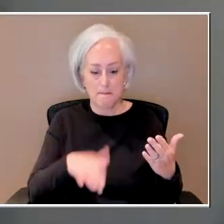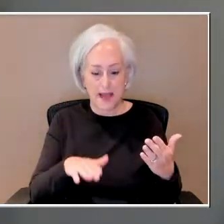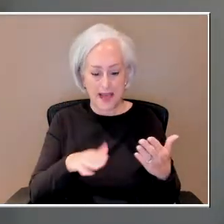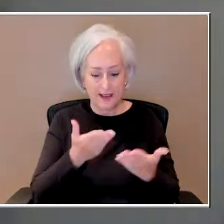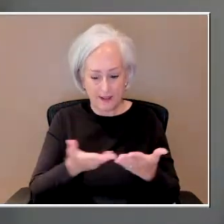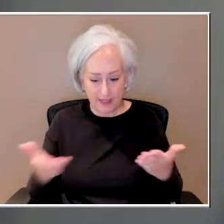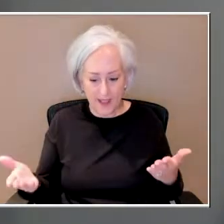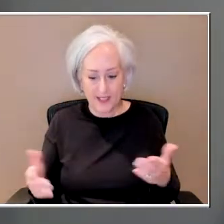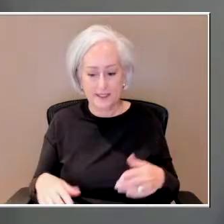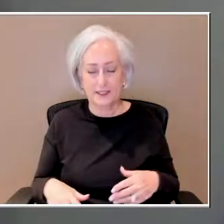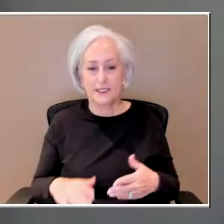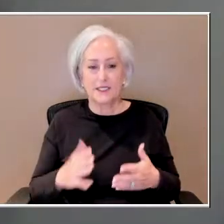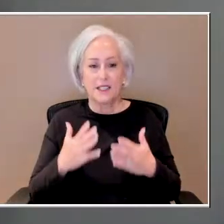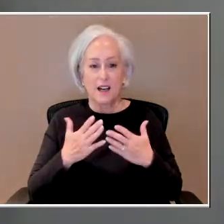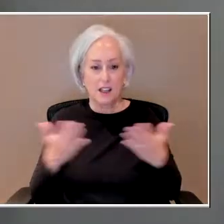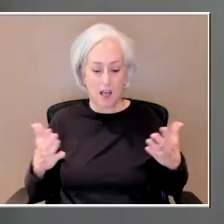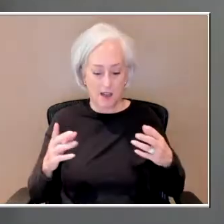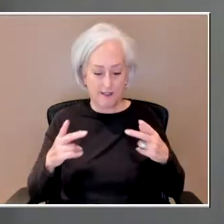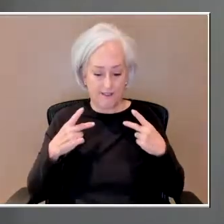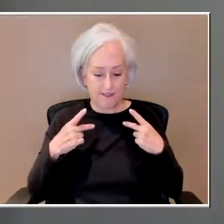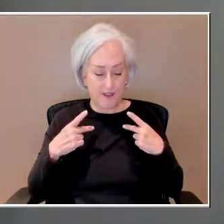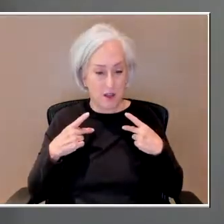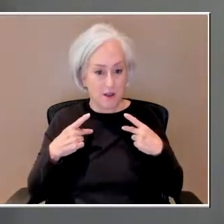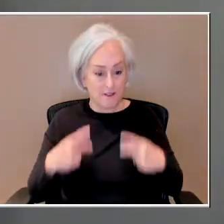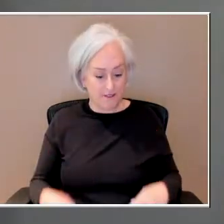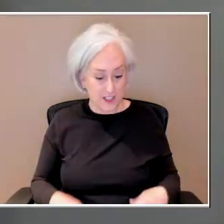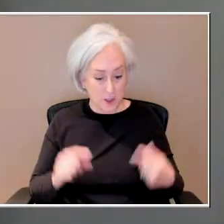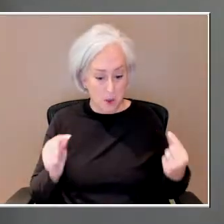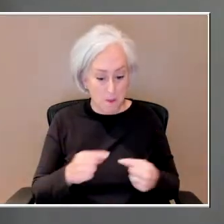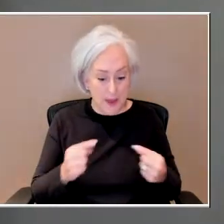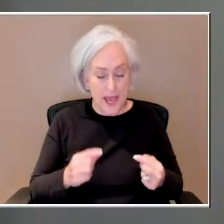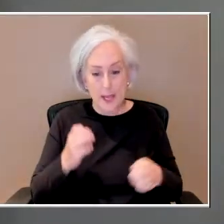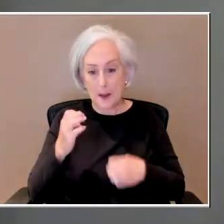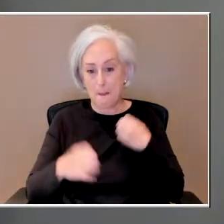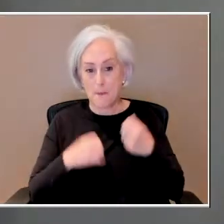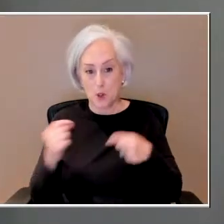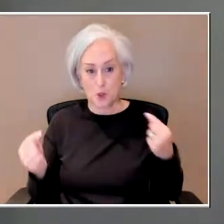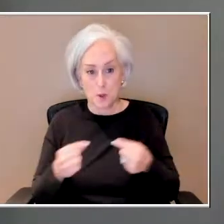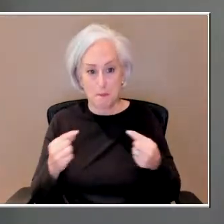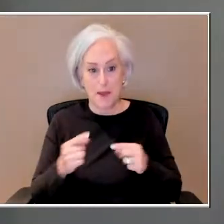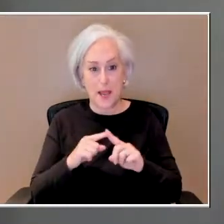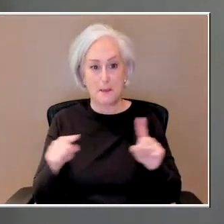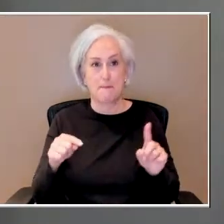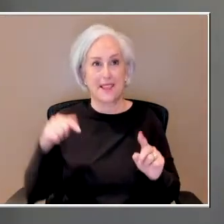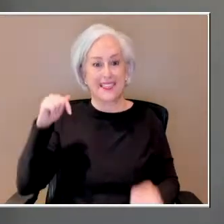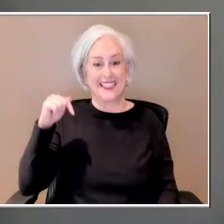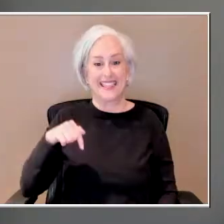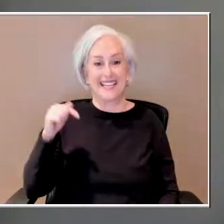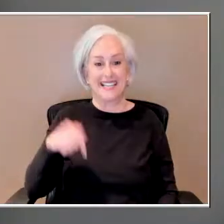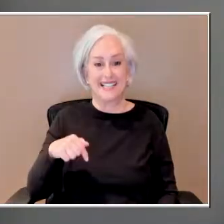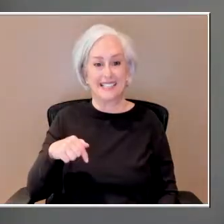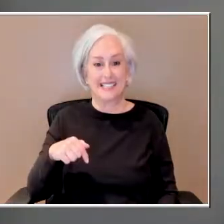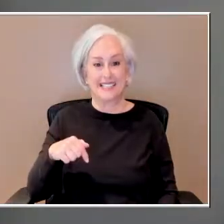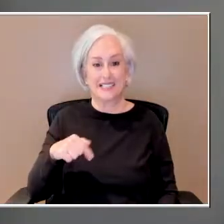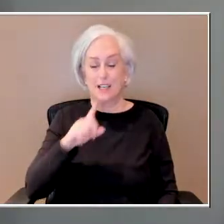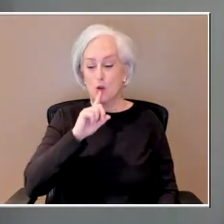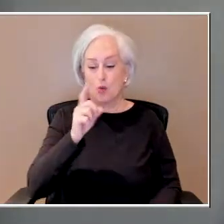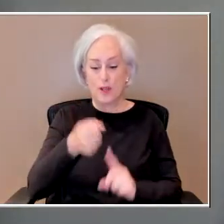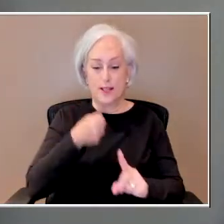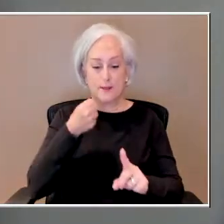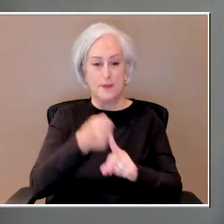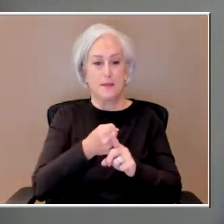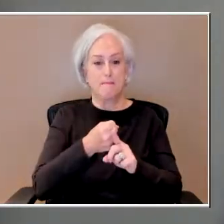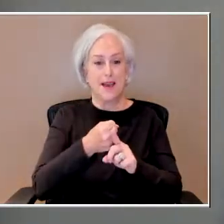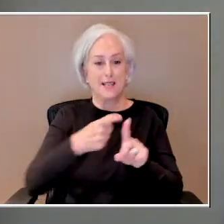pain, physical, emotional, but this was something that has changed our lives for the better.